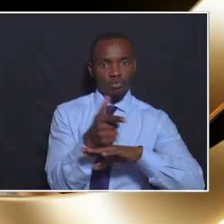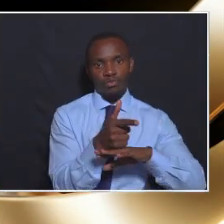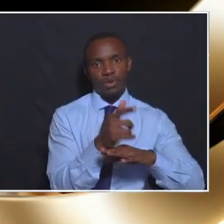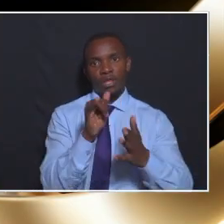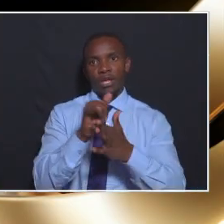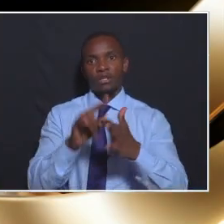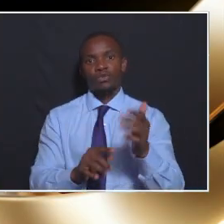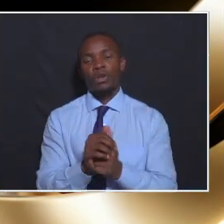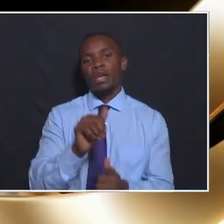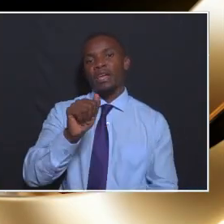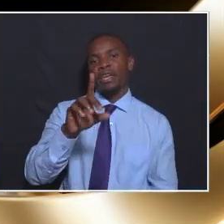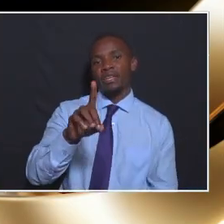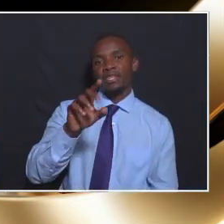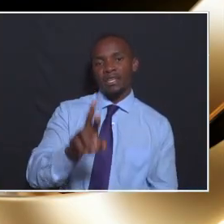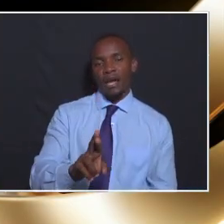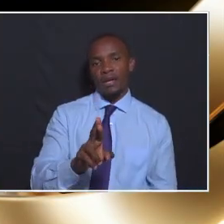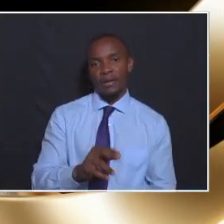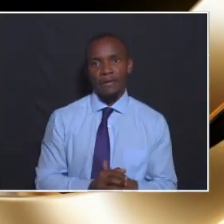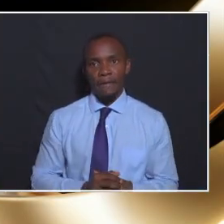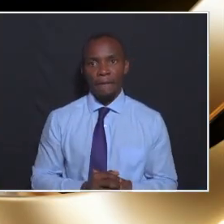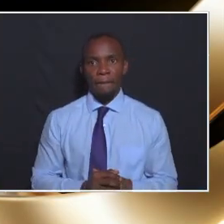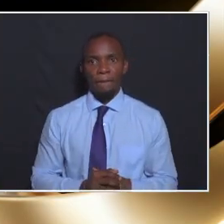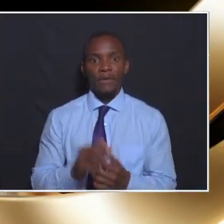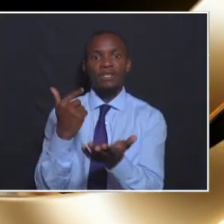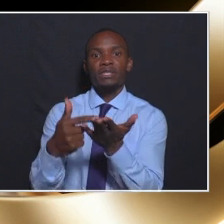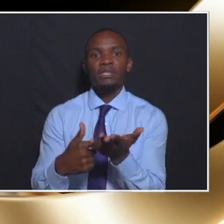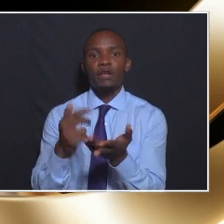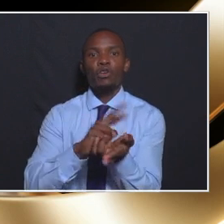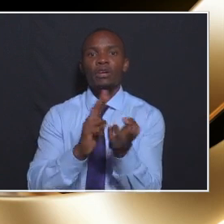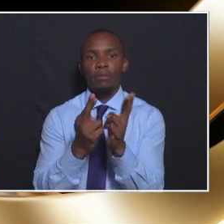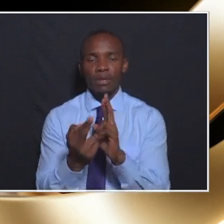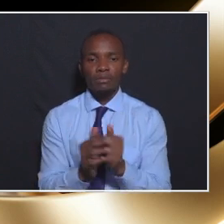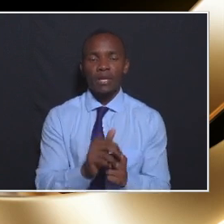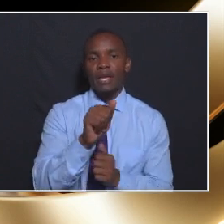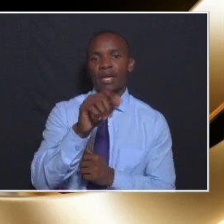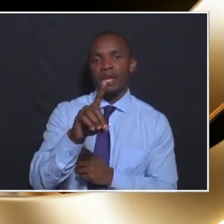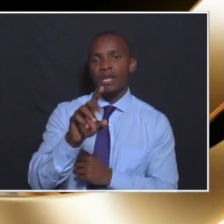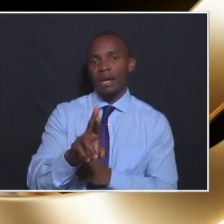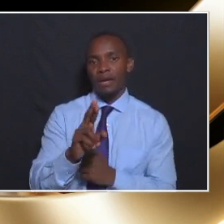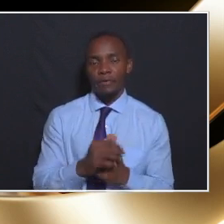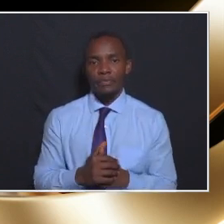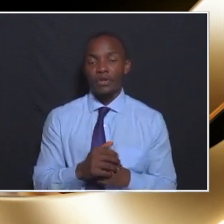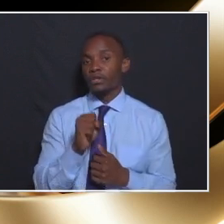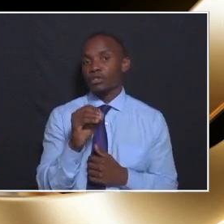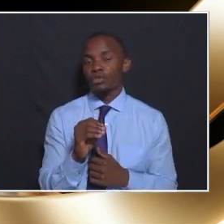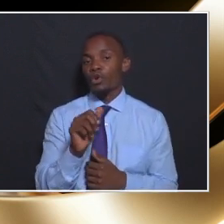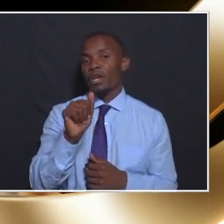automatic dialogue replacement. That is what we call ADR. So ADR many times is